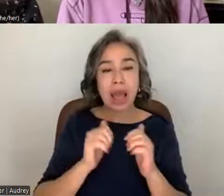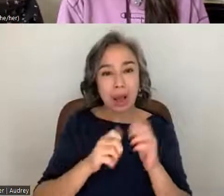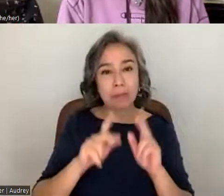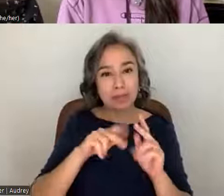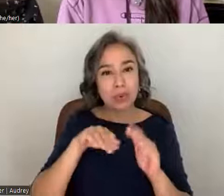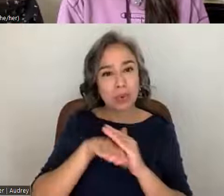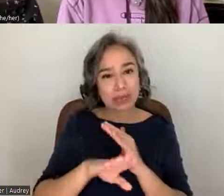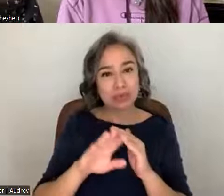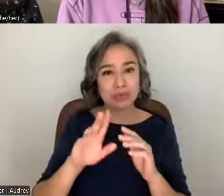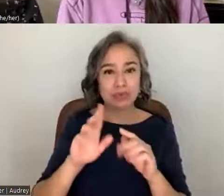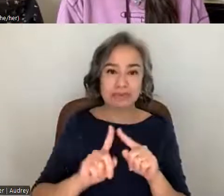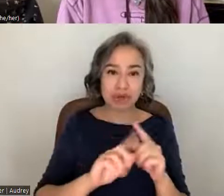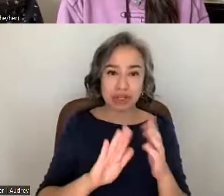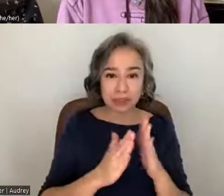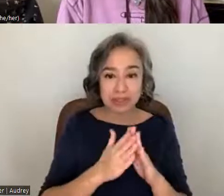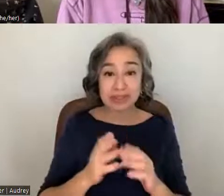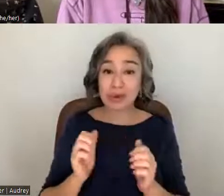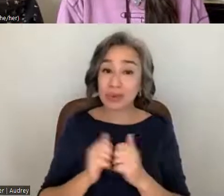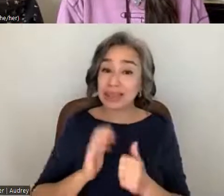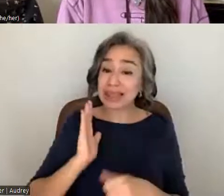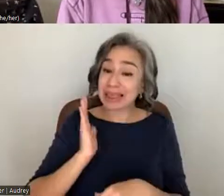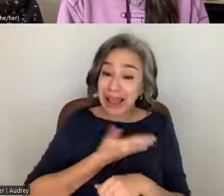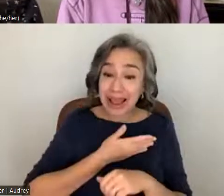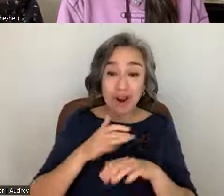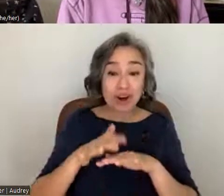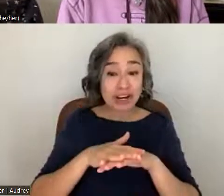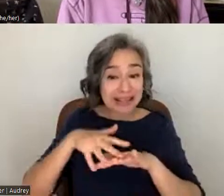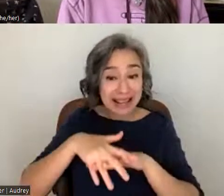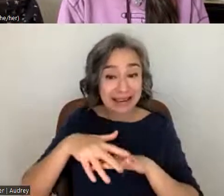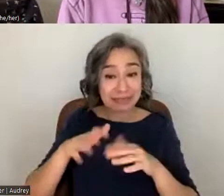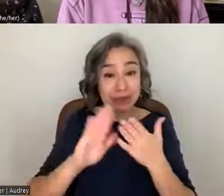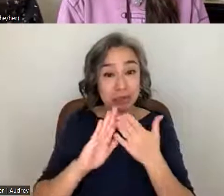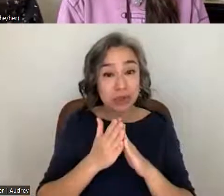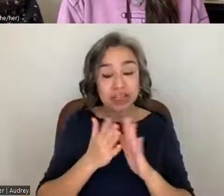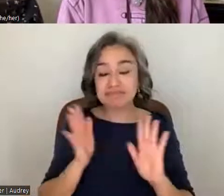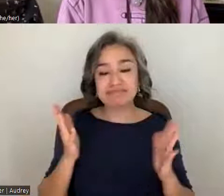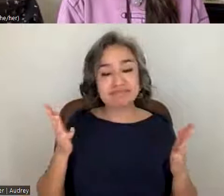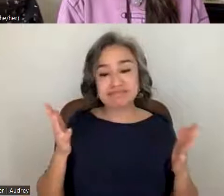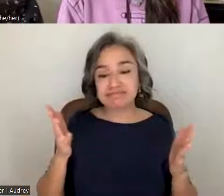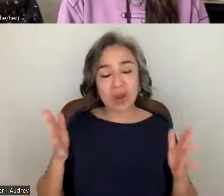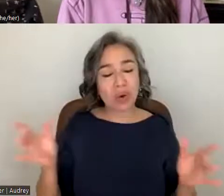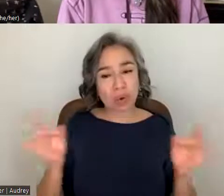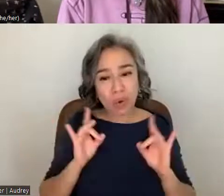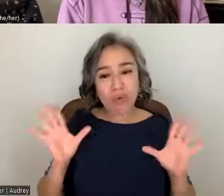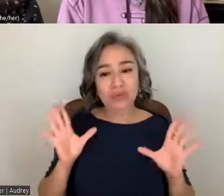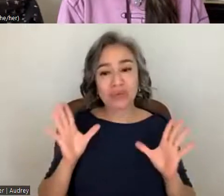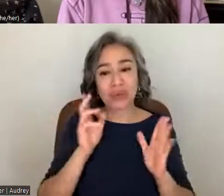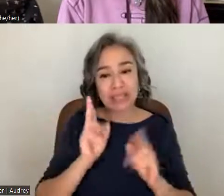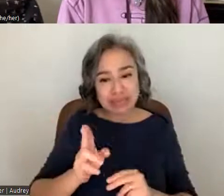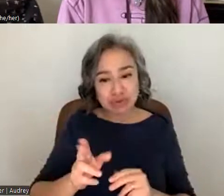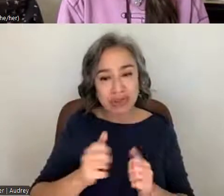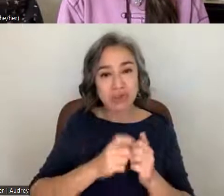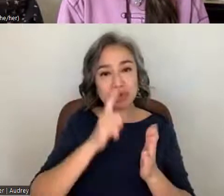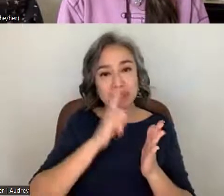Native community, I mean, we have such a terrible history with researchers